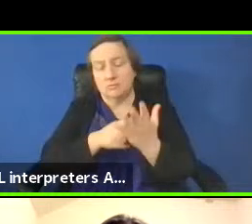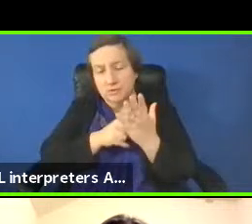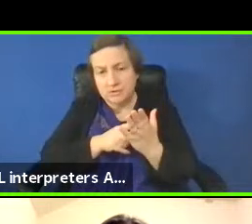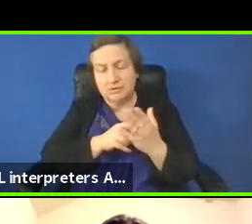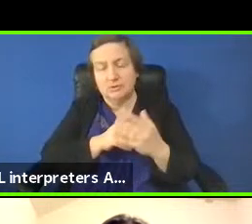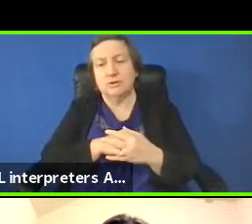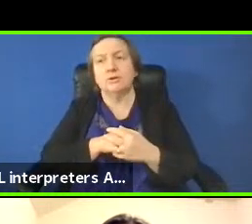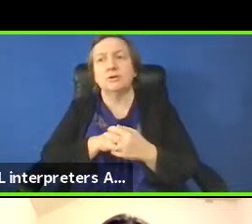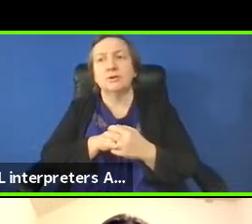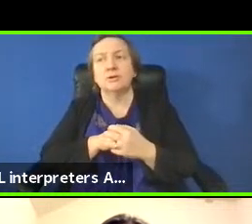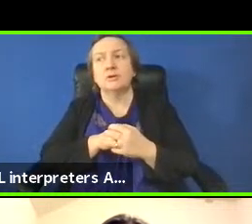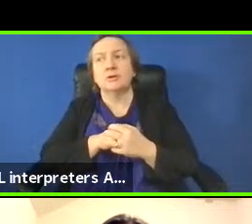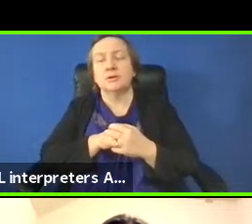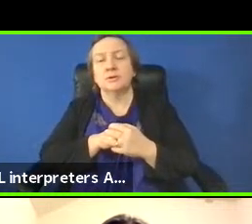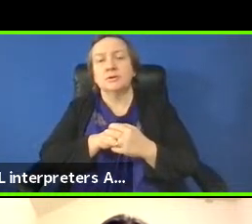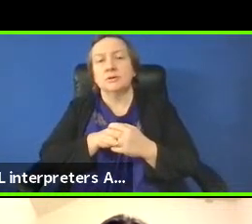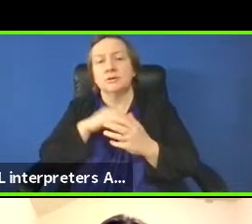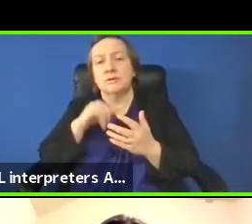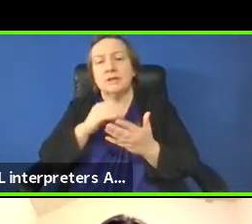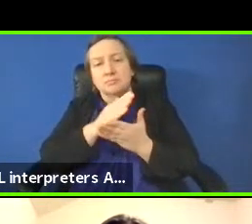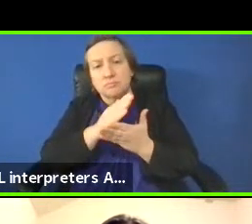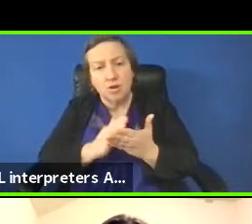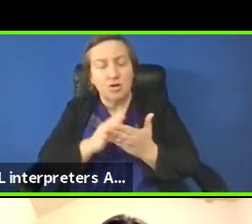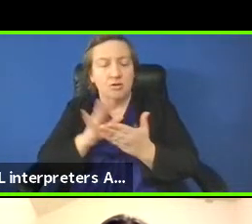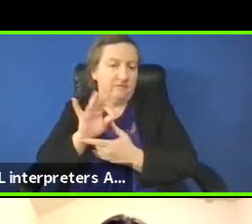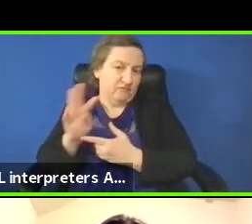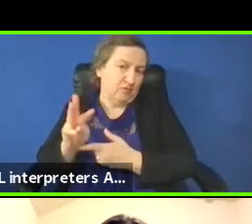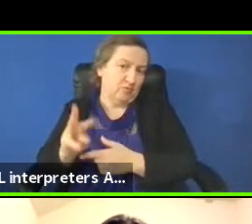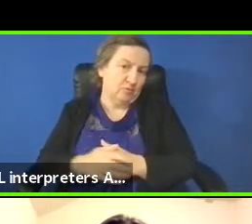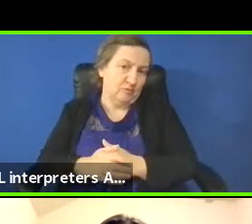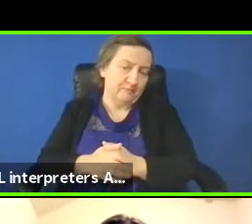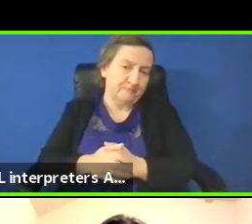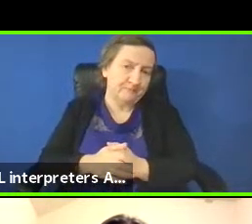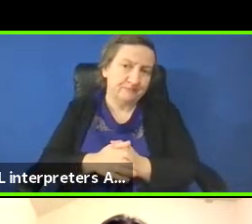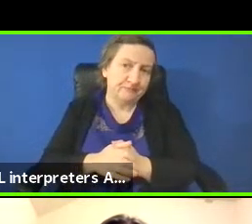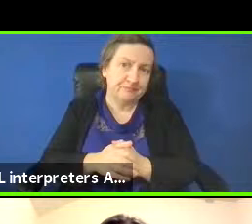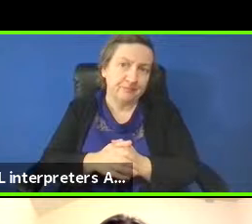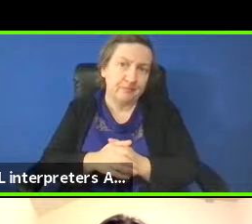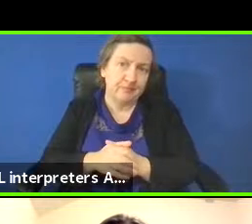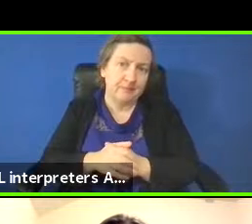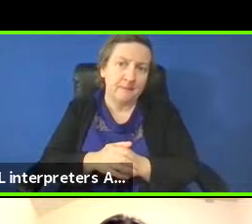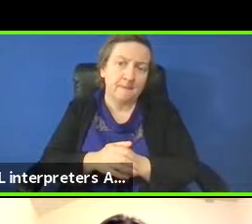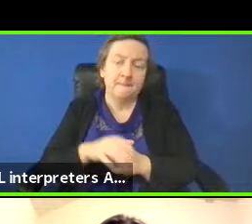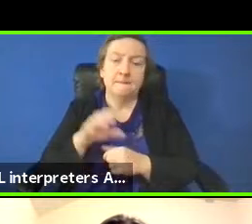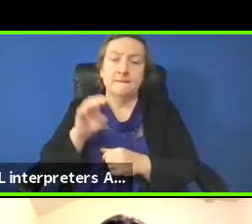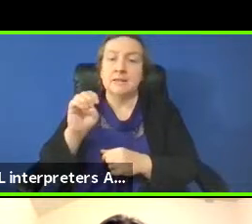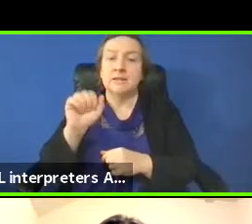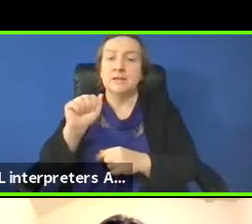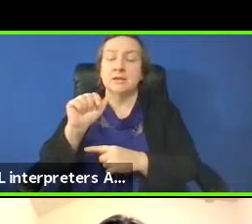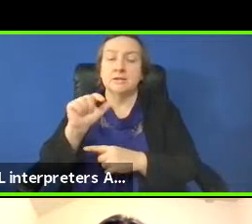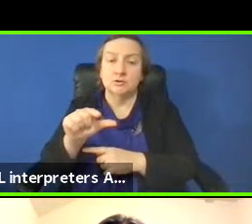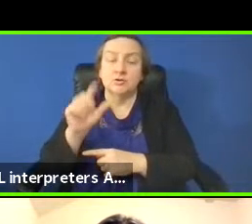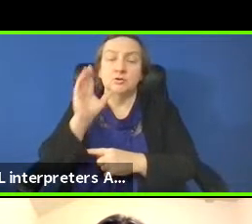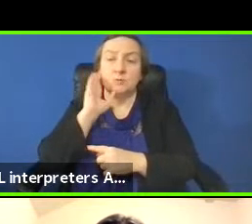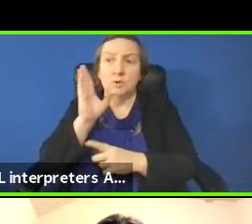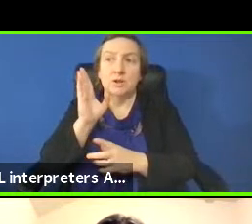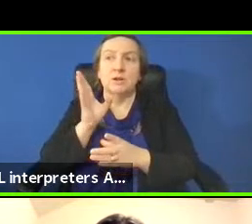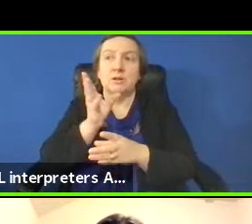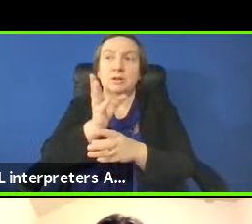that is an element of the framework that the EAG will